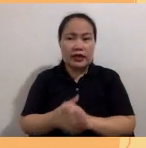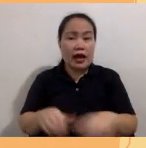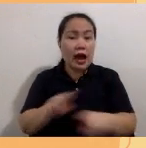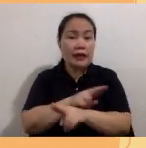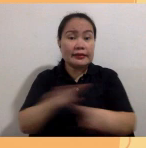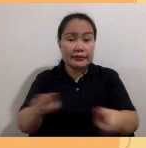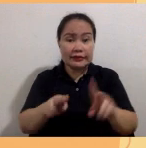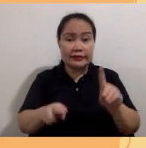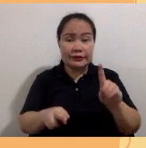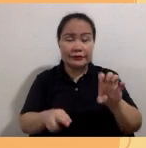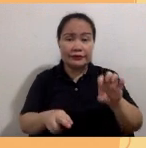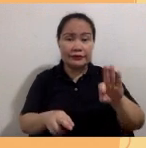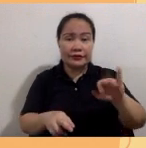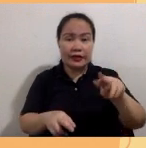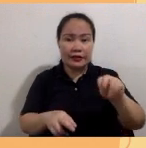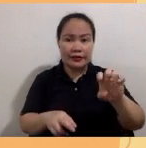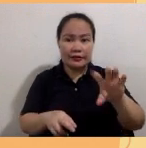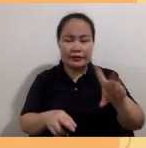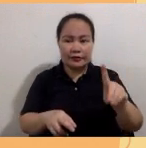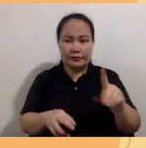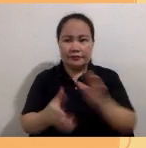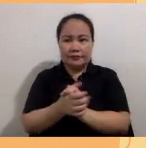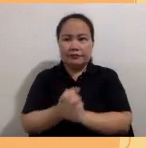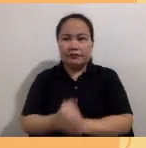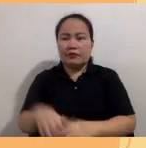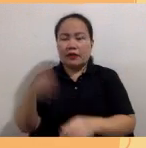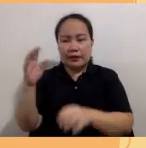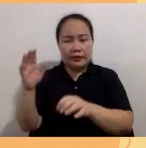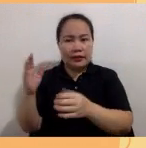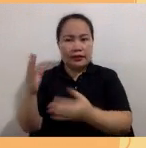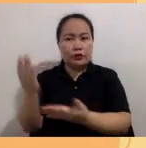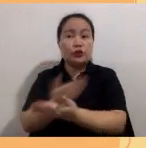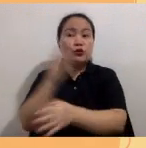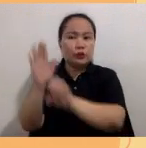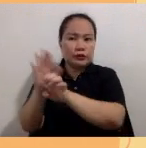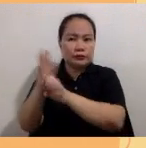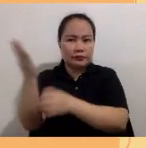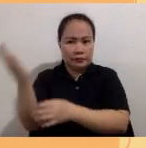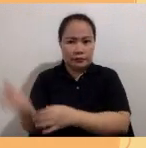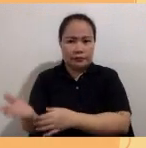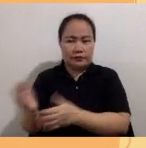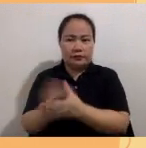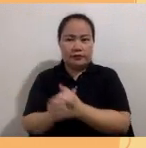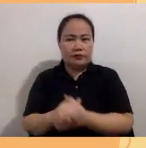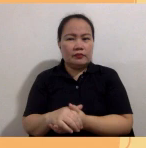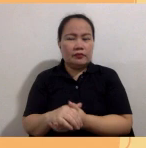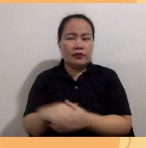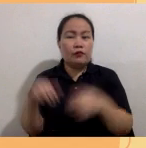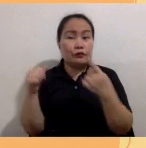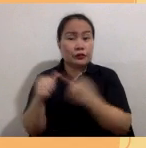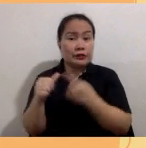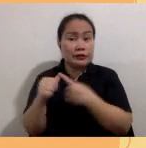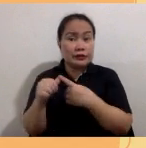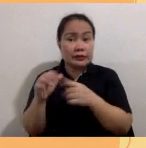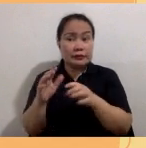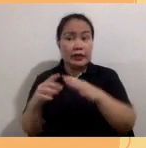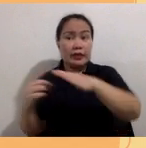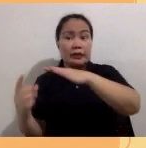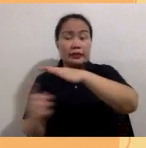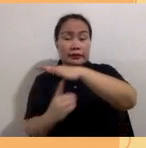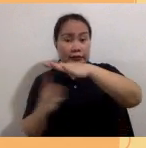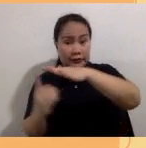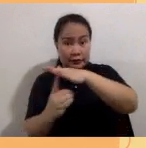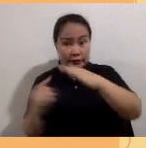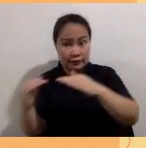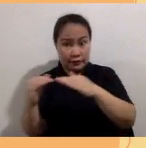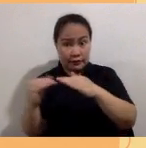Another example. So, I have here x squared minus 4 all over x minus 2. So, again, our first step,